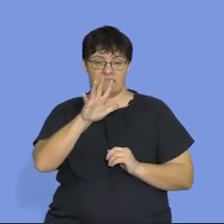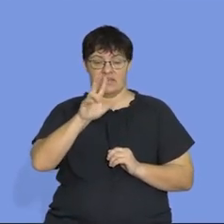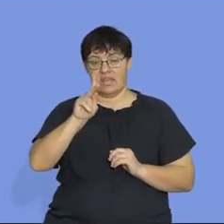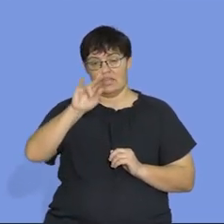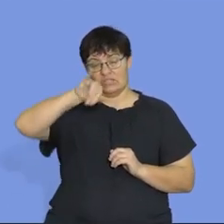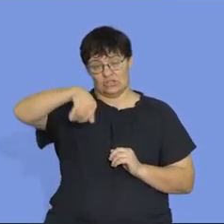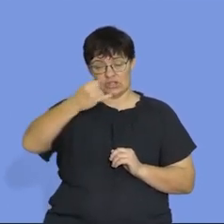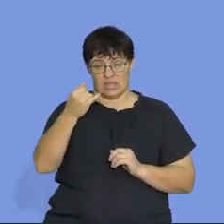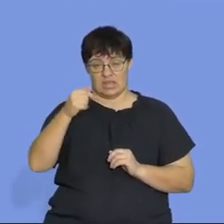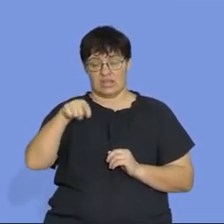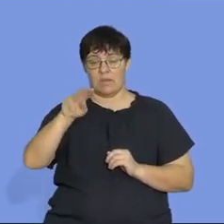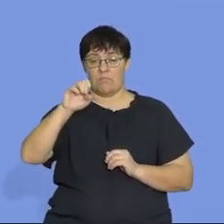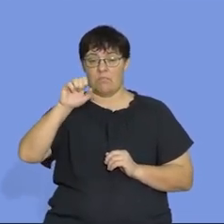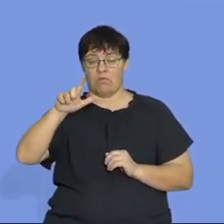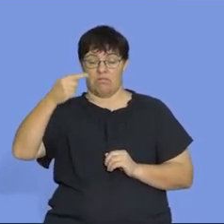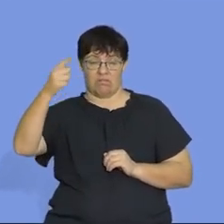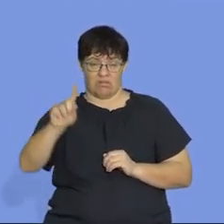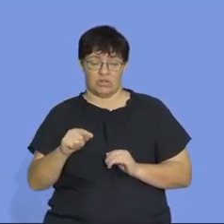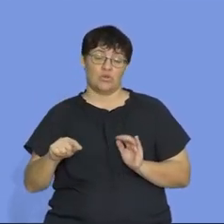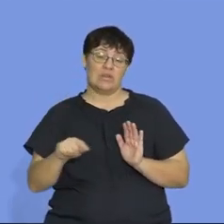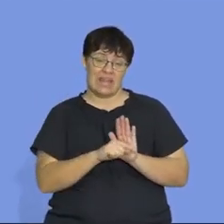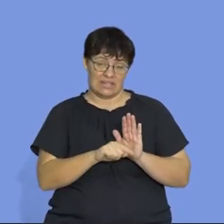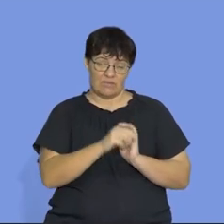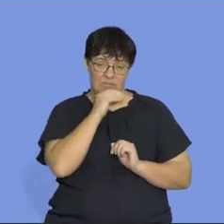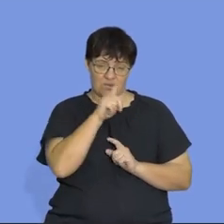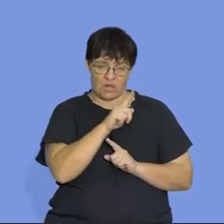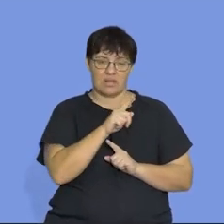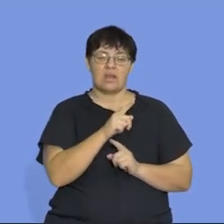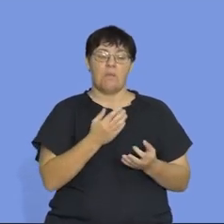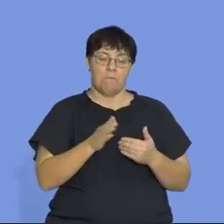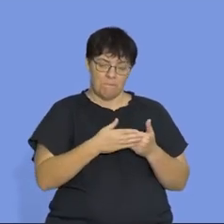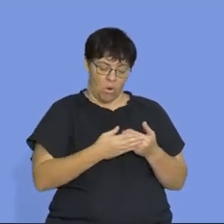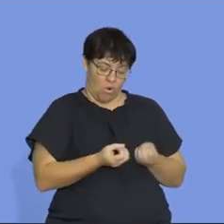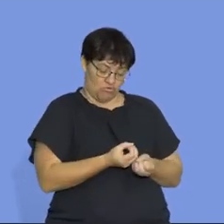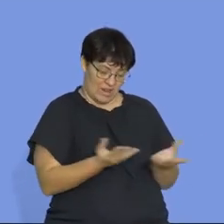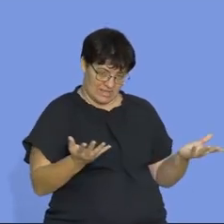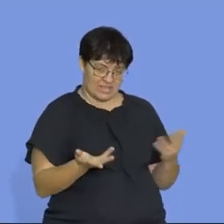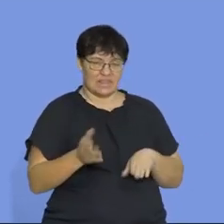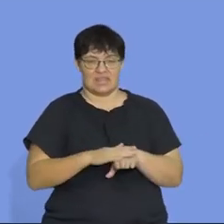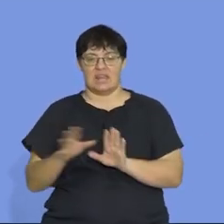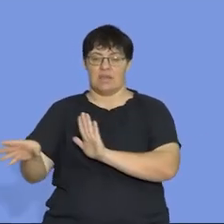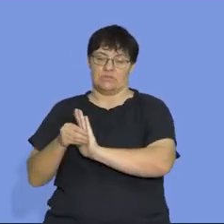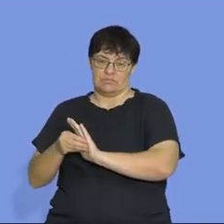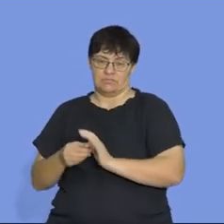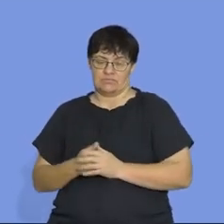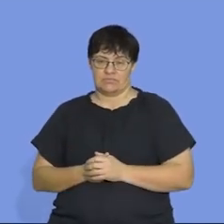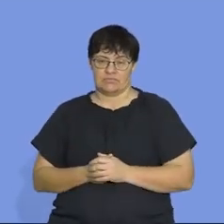negative suggests that more energy is actually released than absorbed.